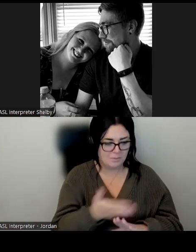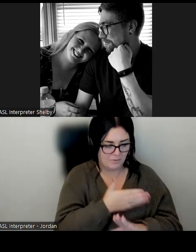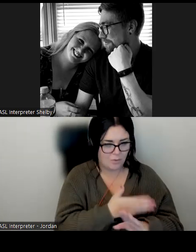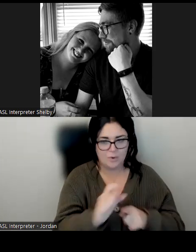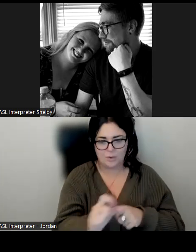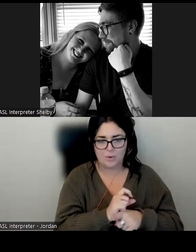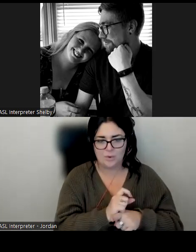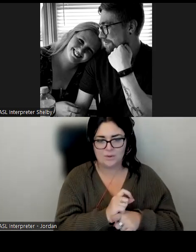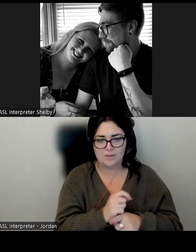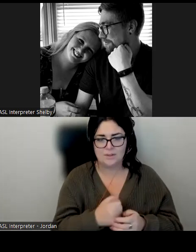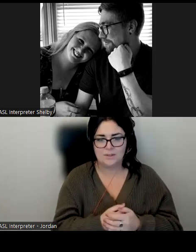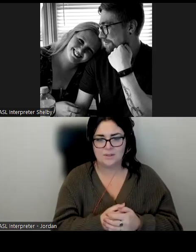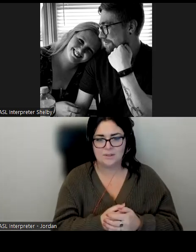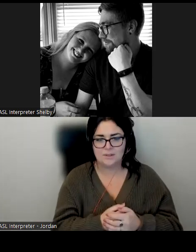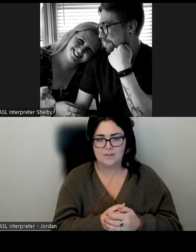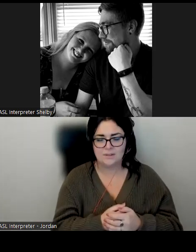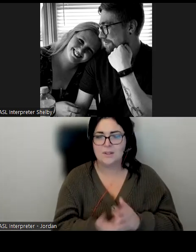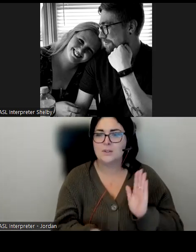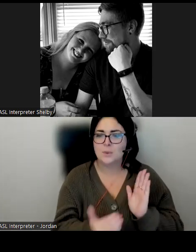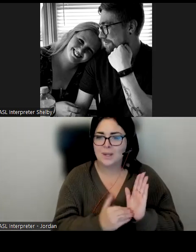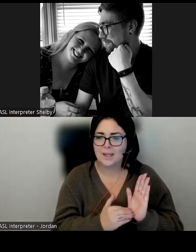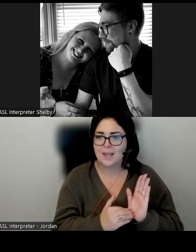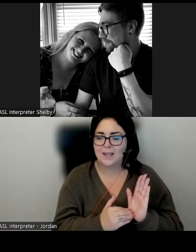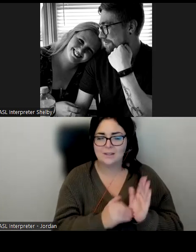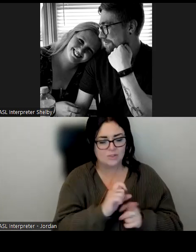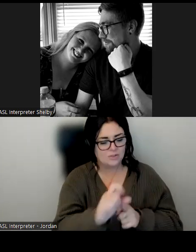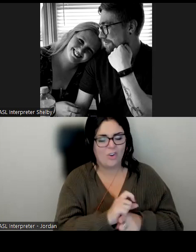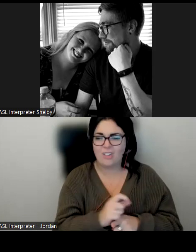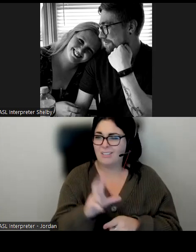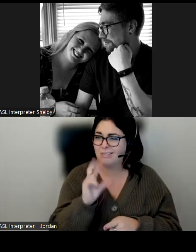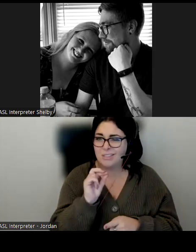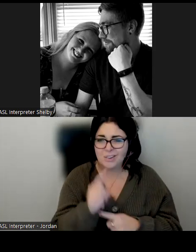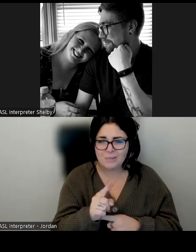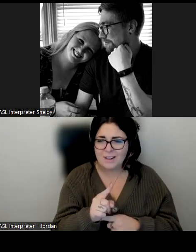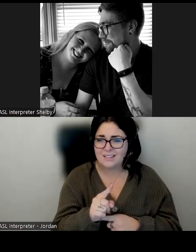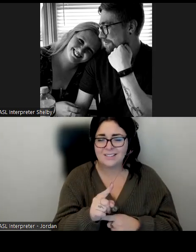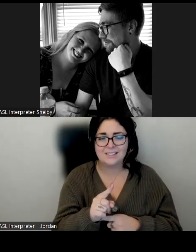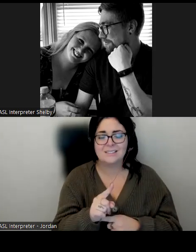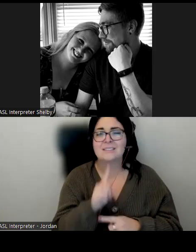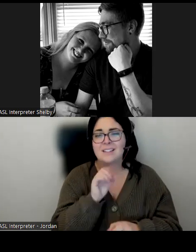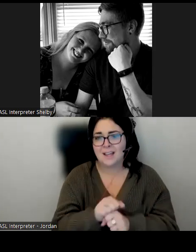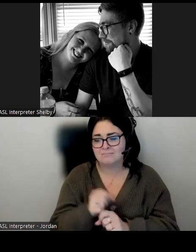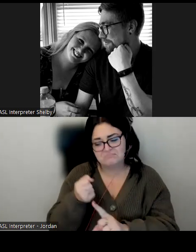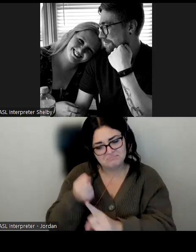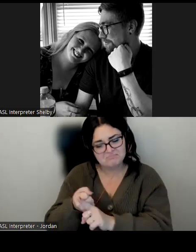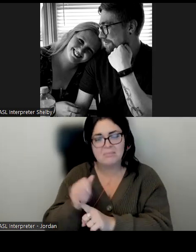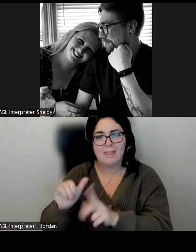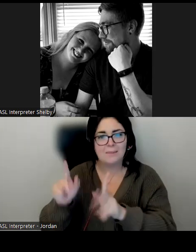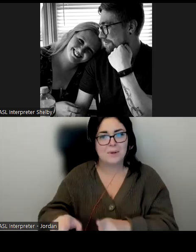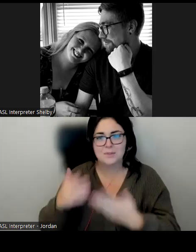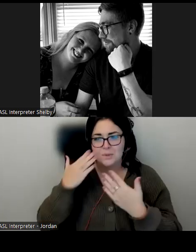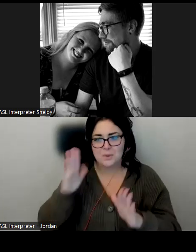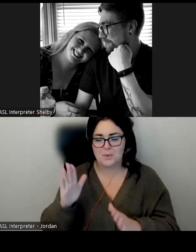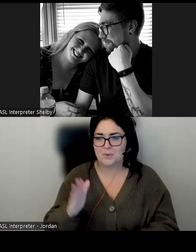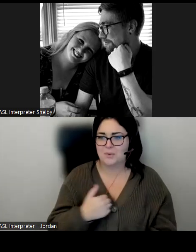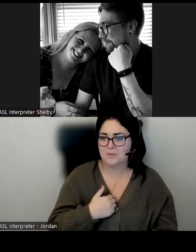called." So calling somebody and just chatting for half an hour means a whole lot. It meant a whole lot to me for two of